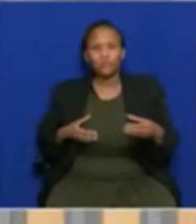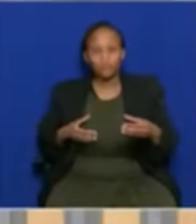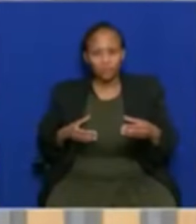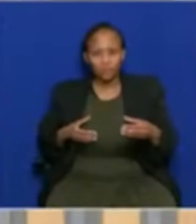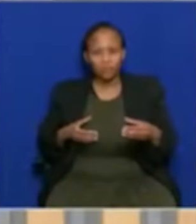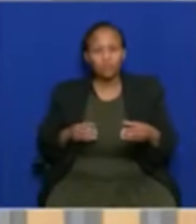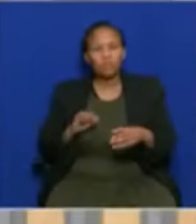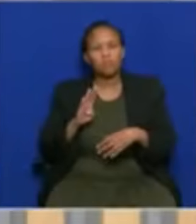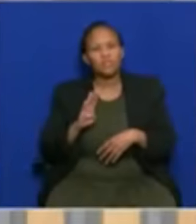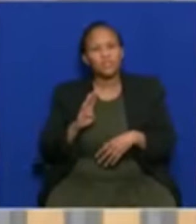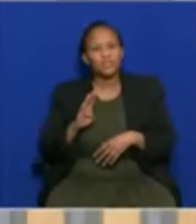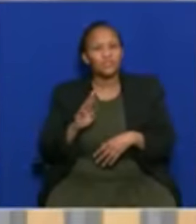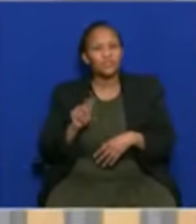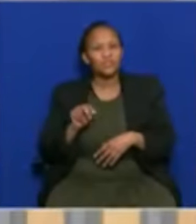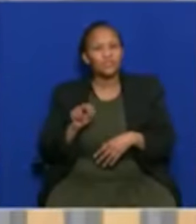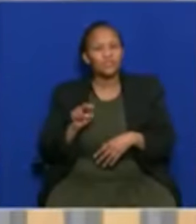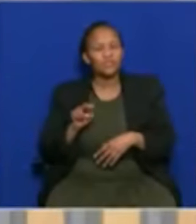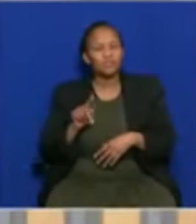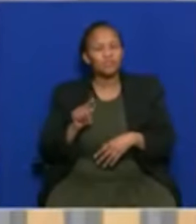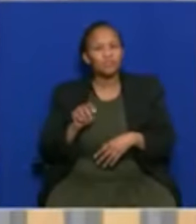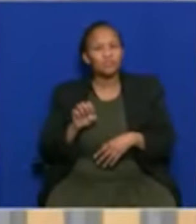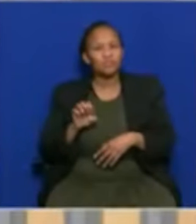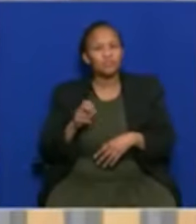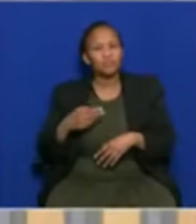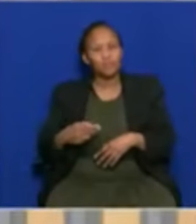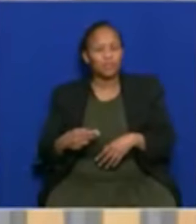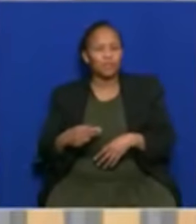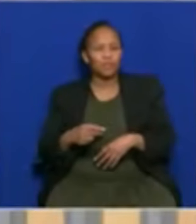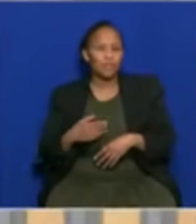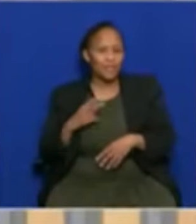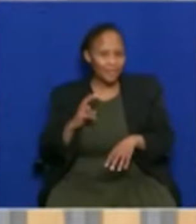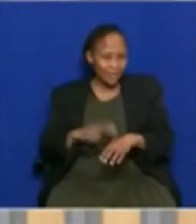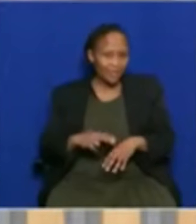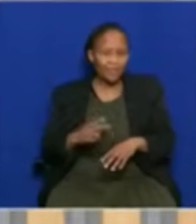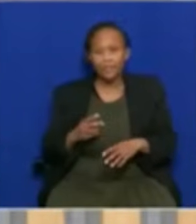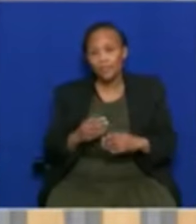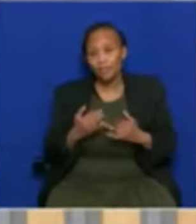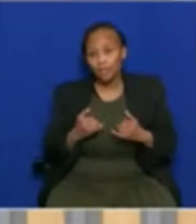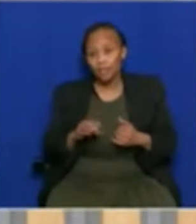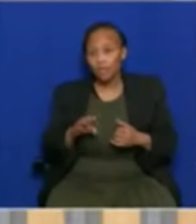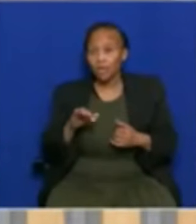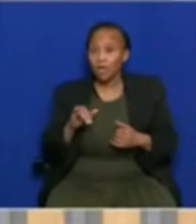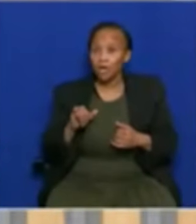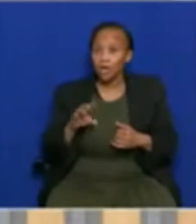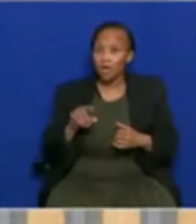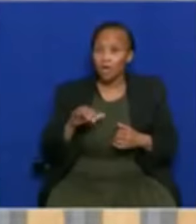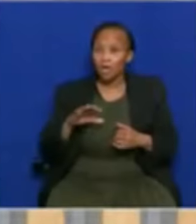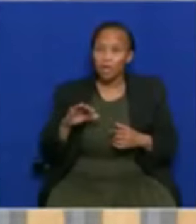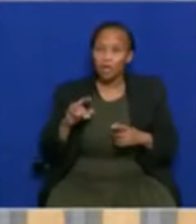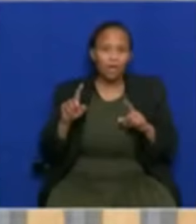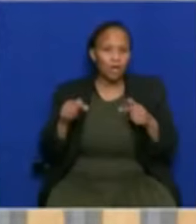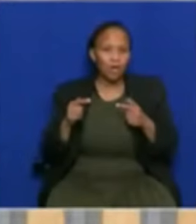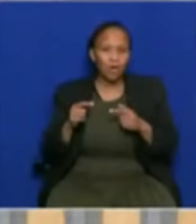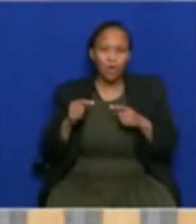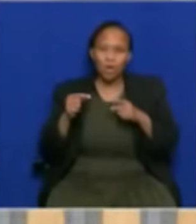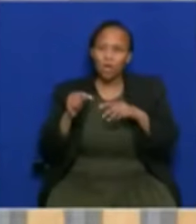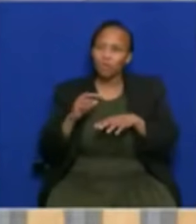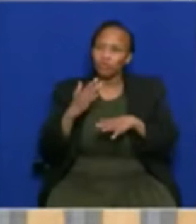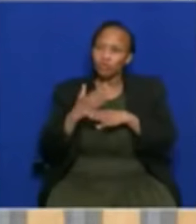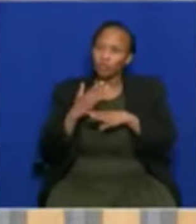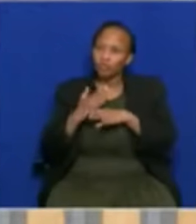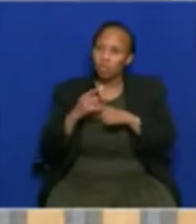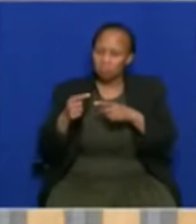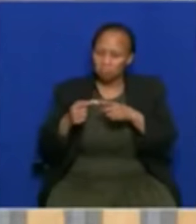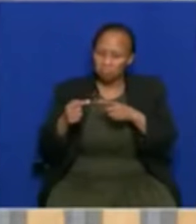whatever. So IDEC cannot make up the requirements of the job and say, the post